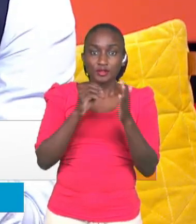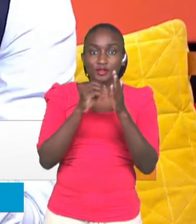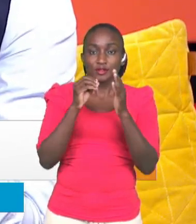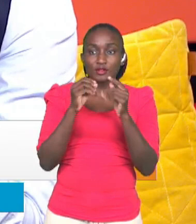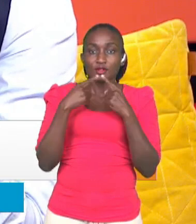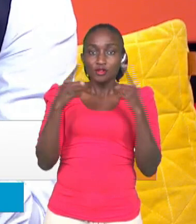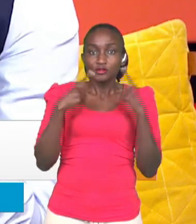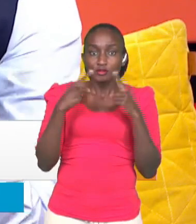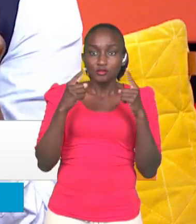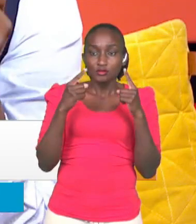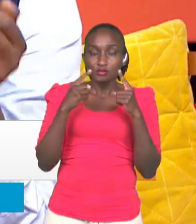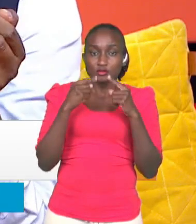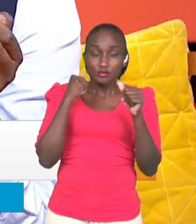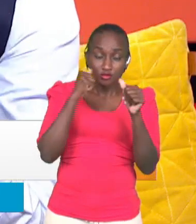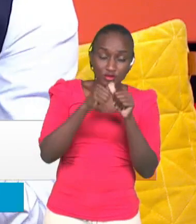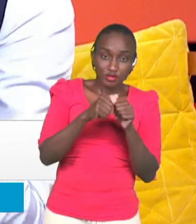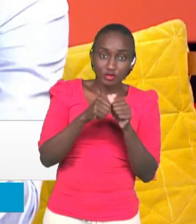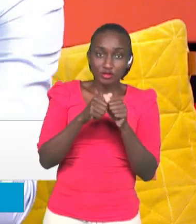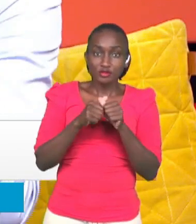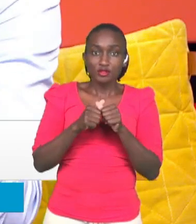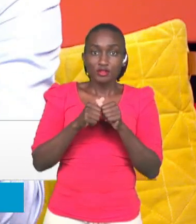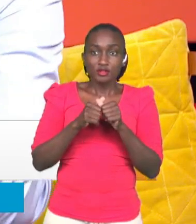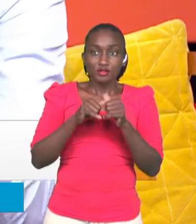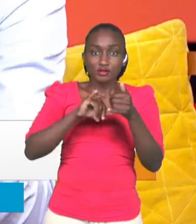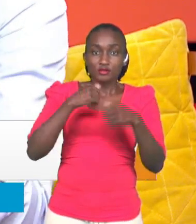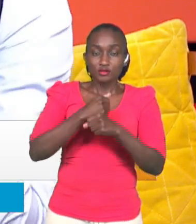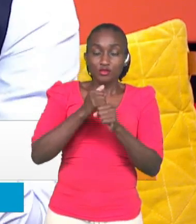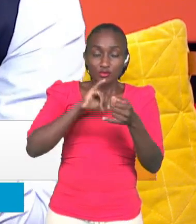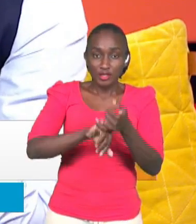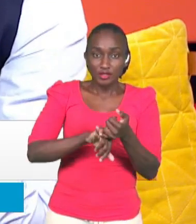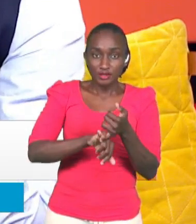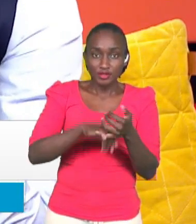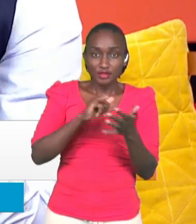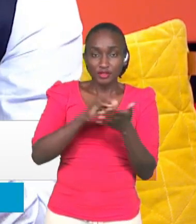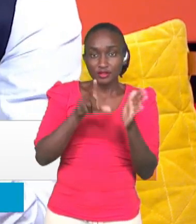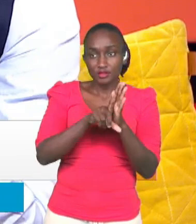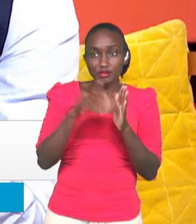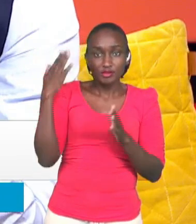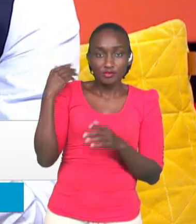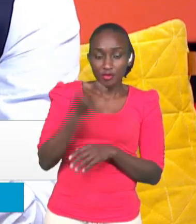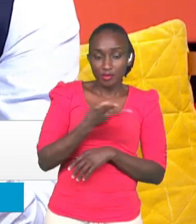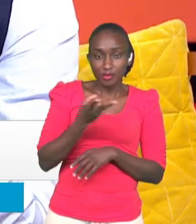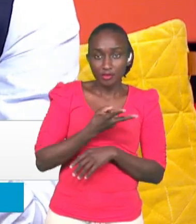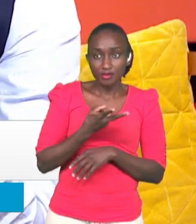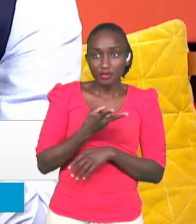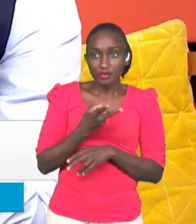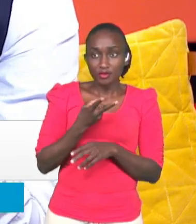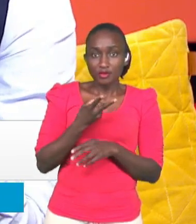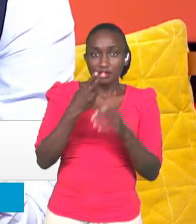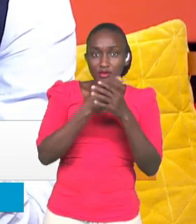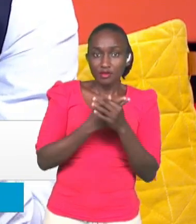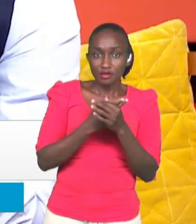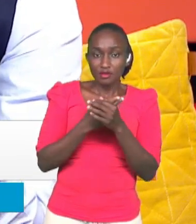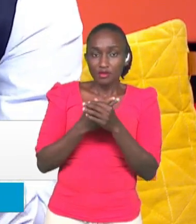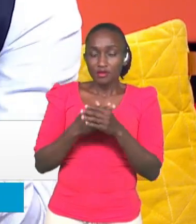intention to marry at a place of worship. Now, that's the amendment, the requirement. Previously, both parties visit the registrar's